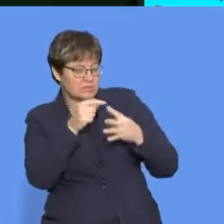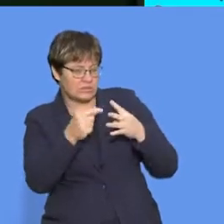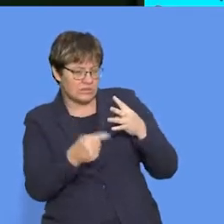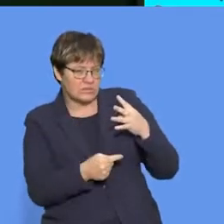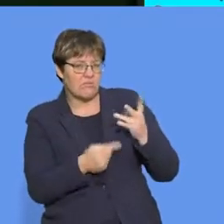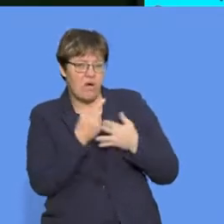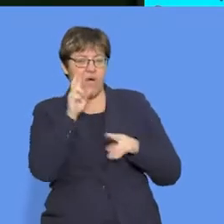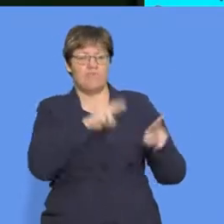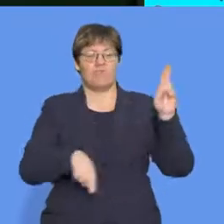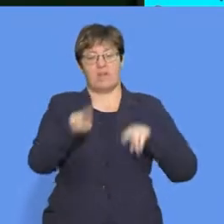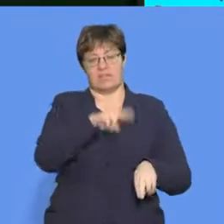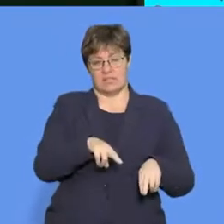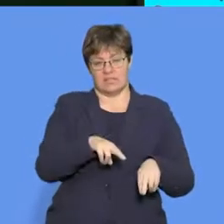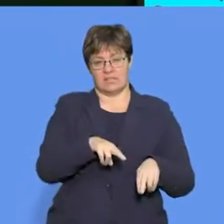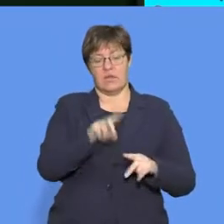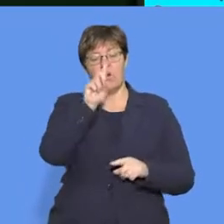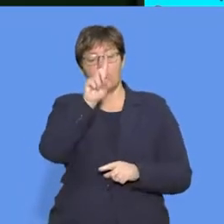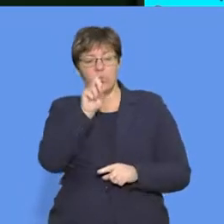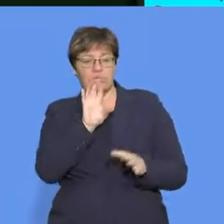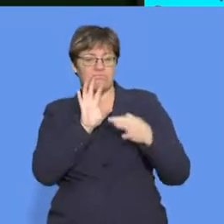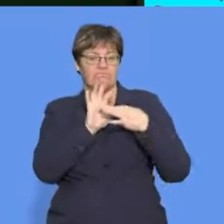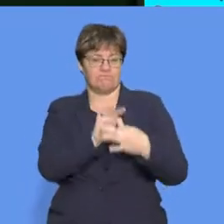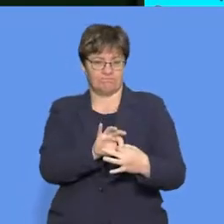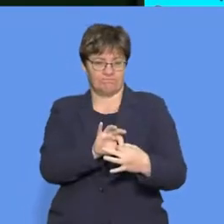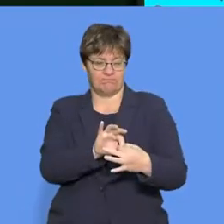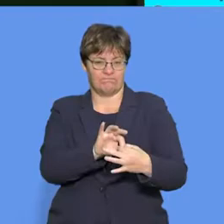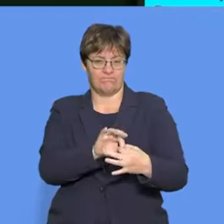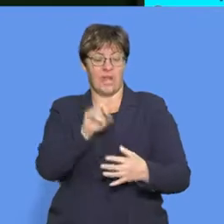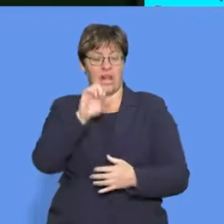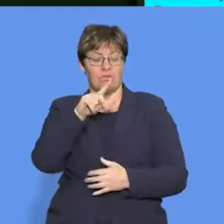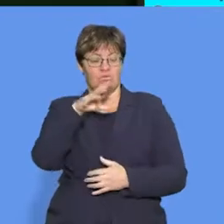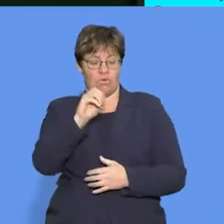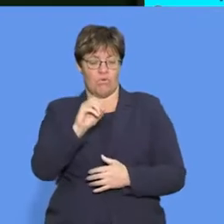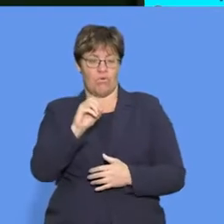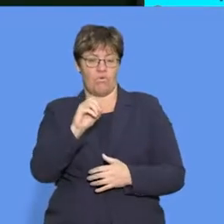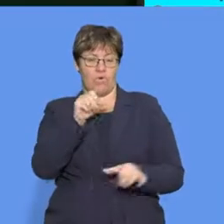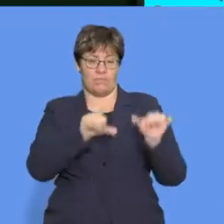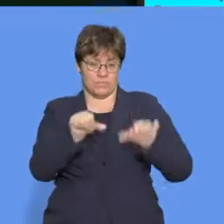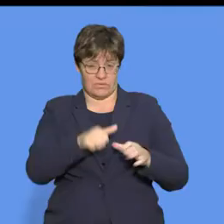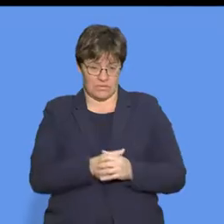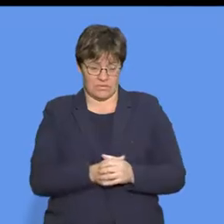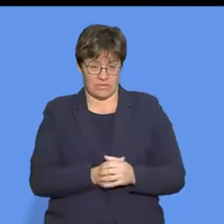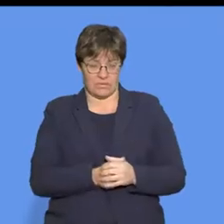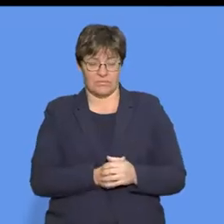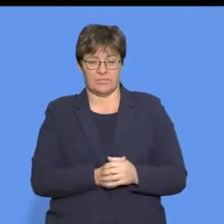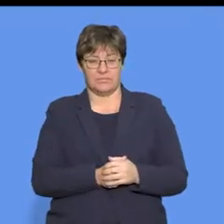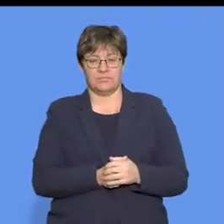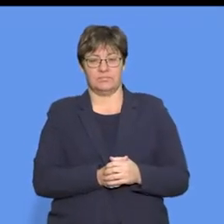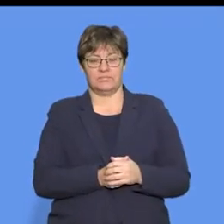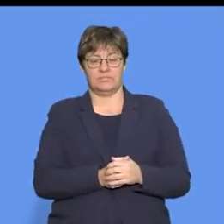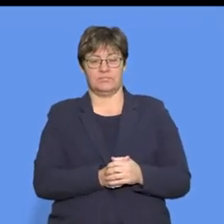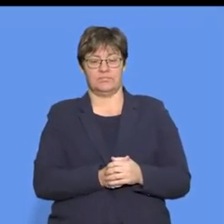aspects of revising questions related to electrochemistry. So here we